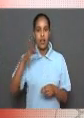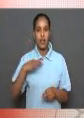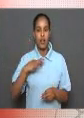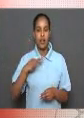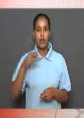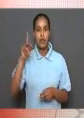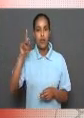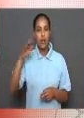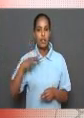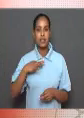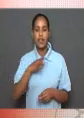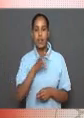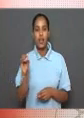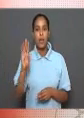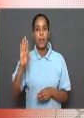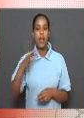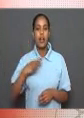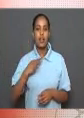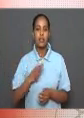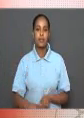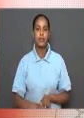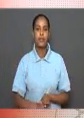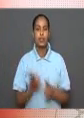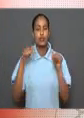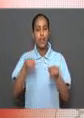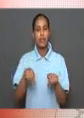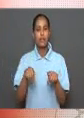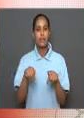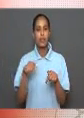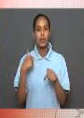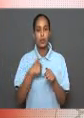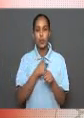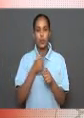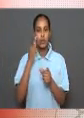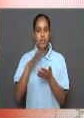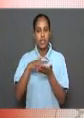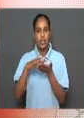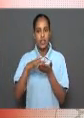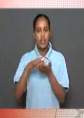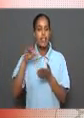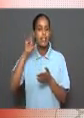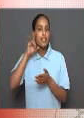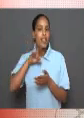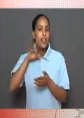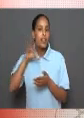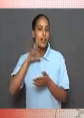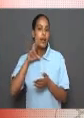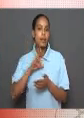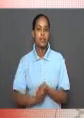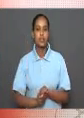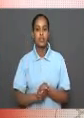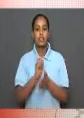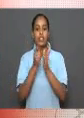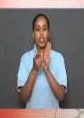nylon, polyester, and bakelite. Today, we will study synthetic